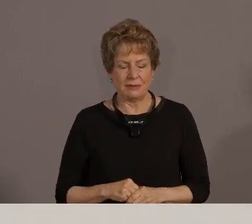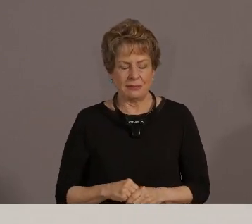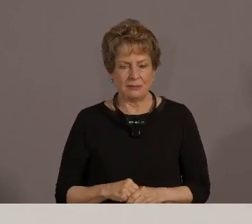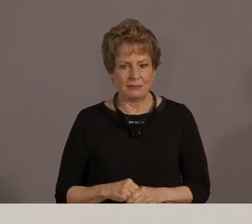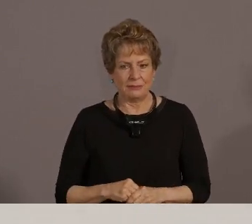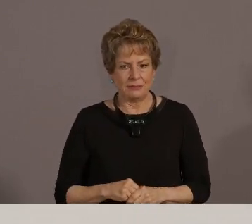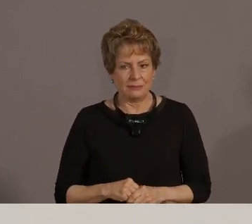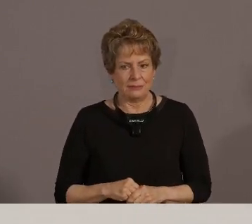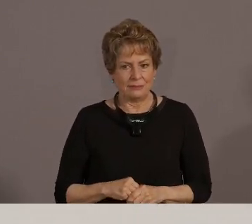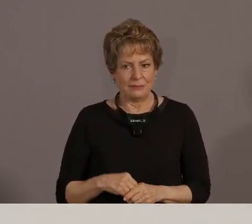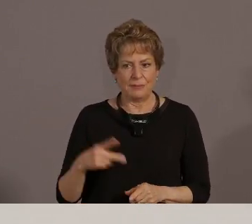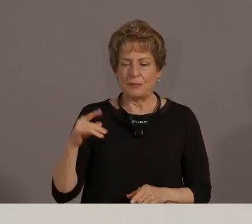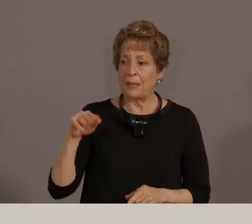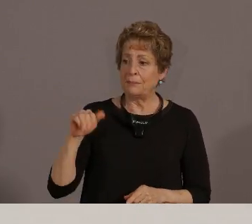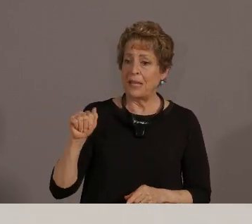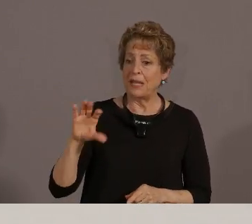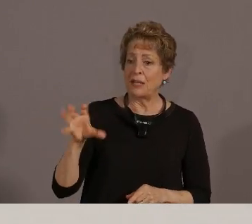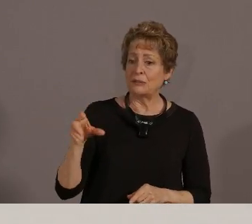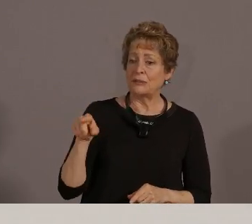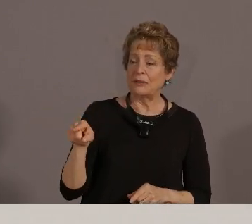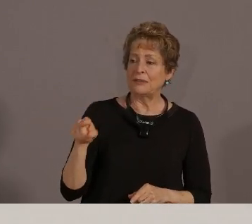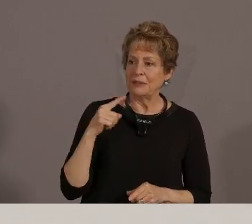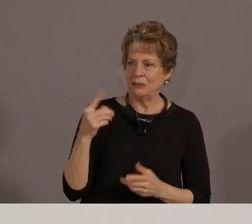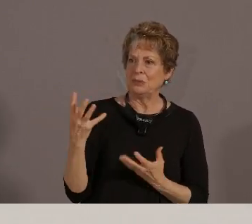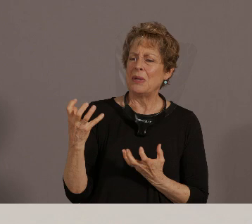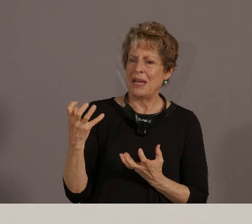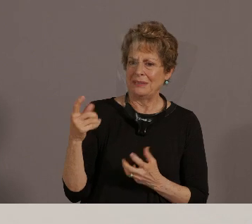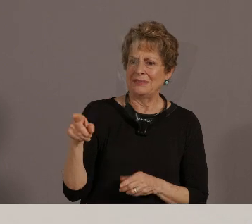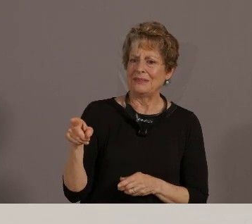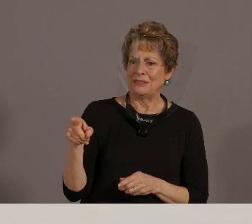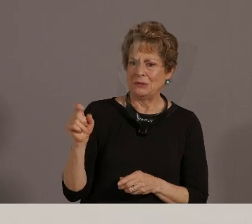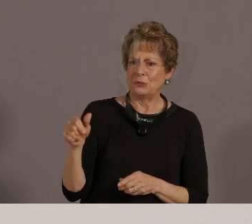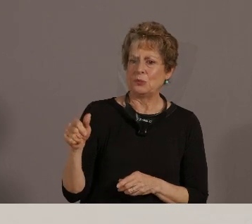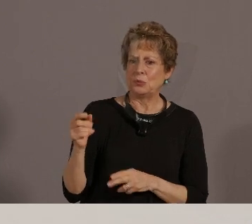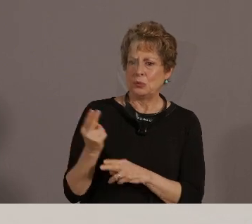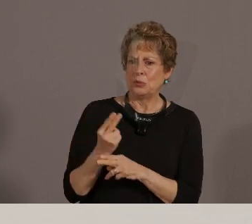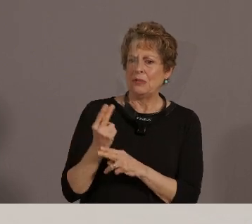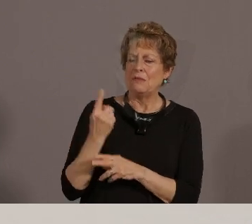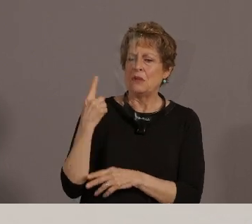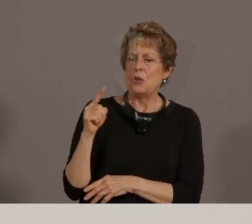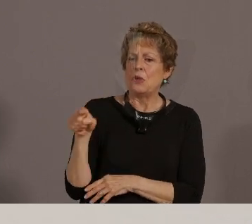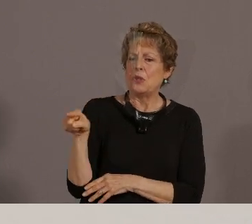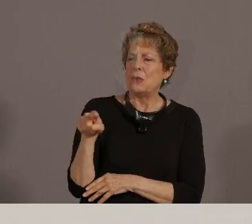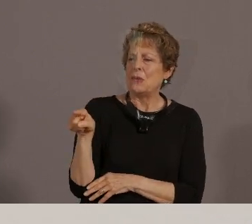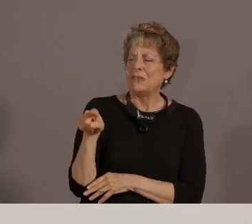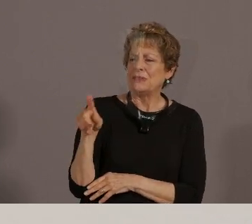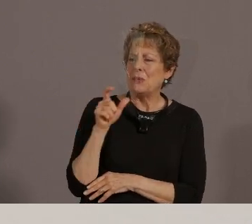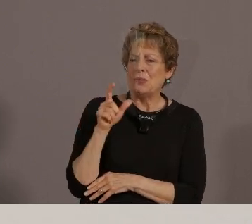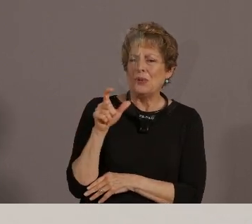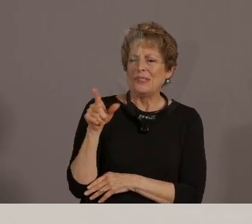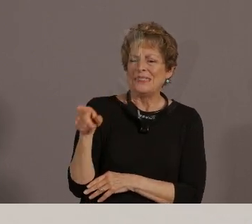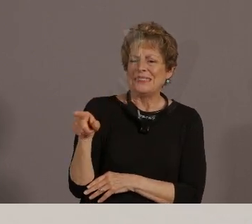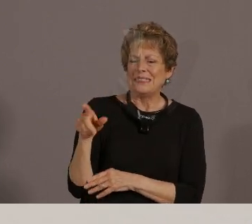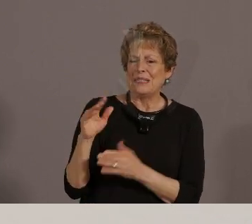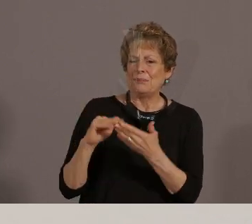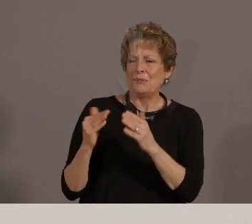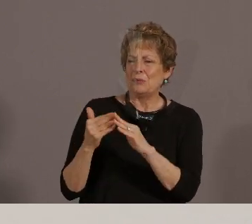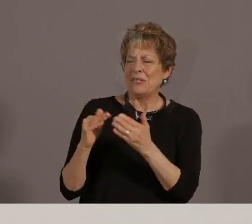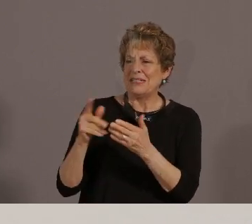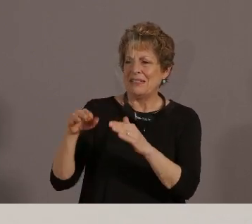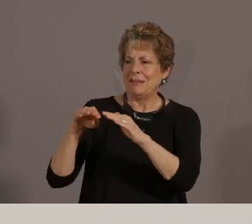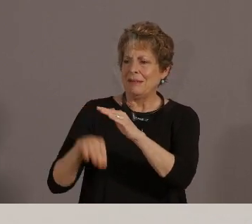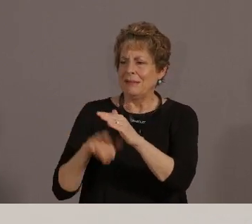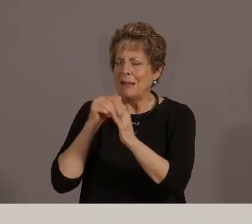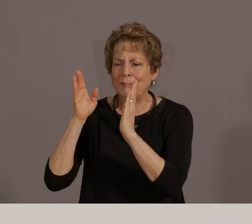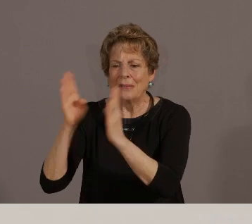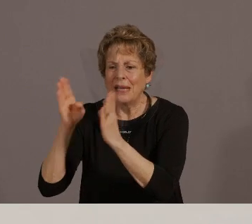this and they could use this to help in their Latino communities, the underserved Latino communities. And they have 2 sites that are